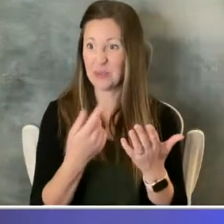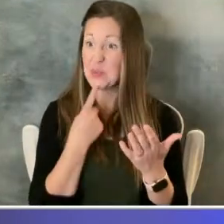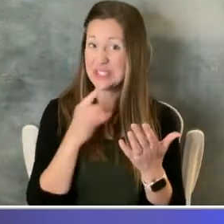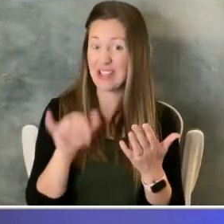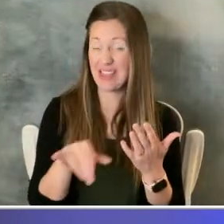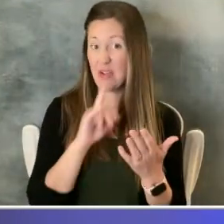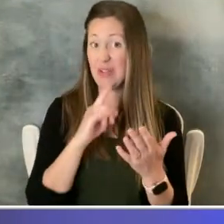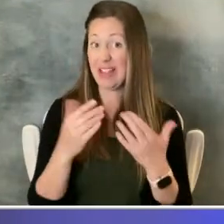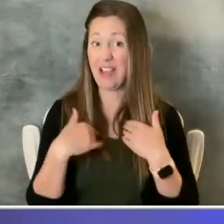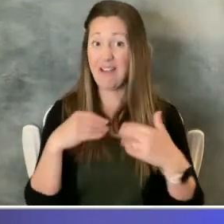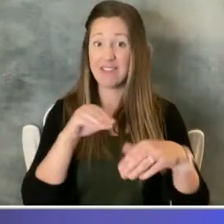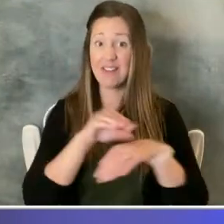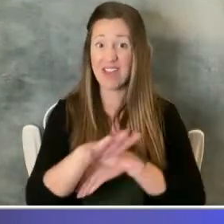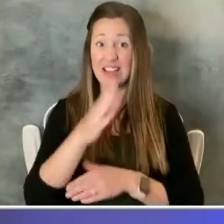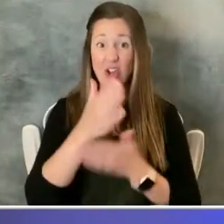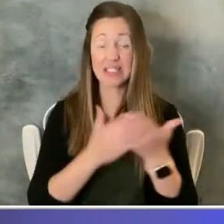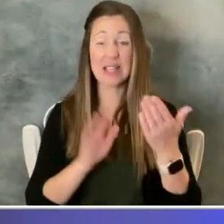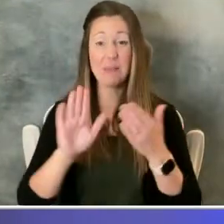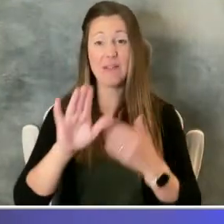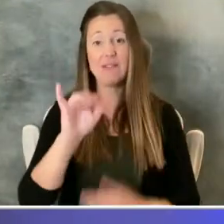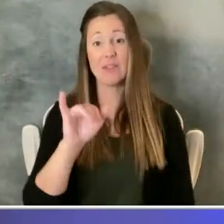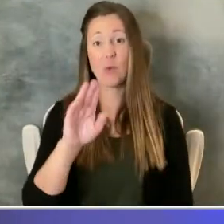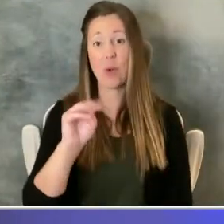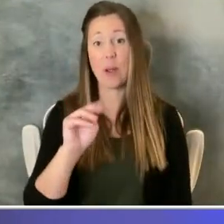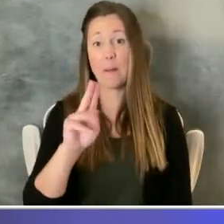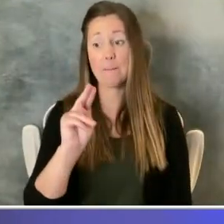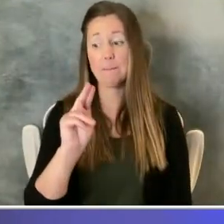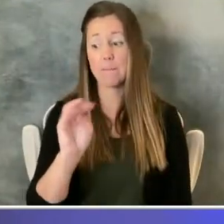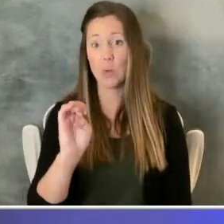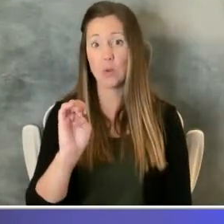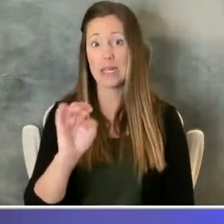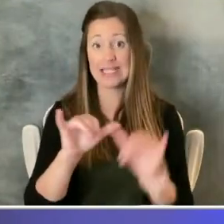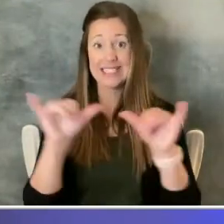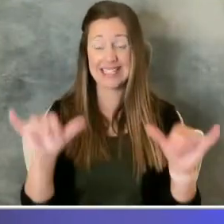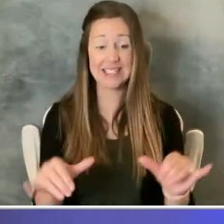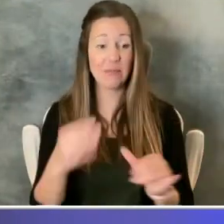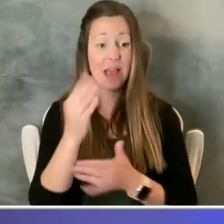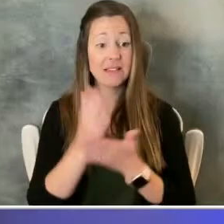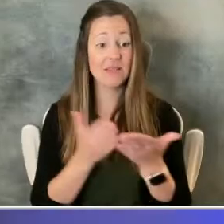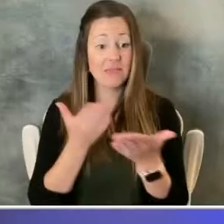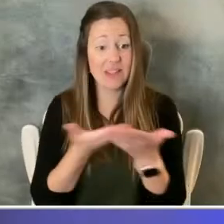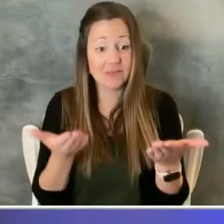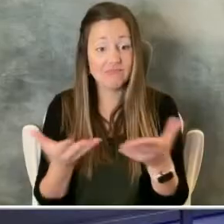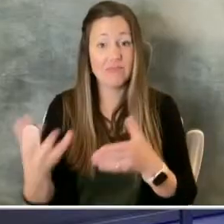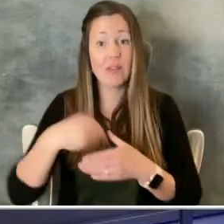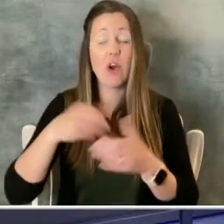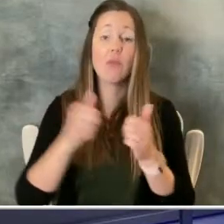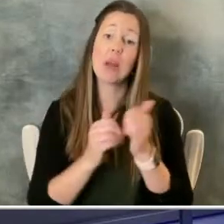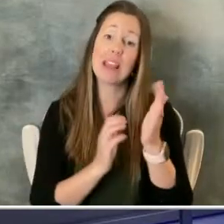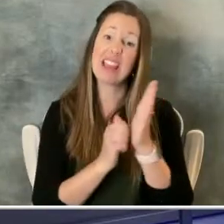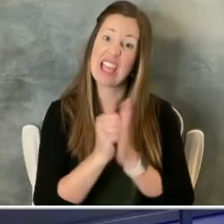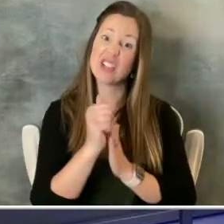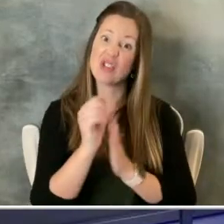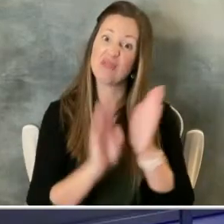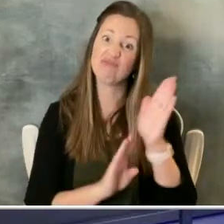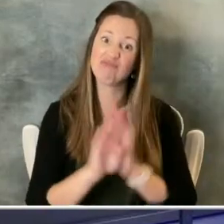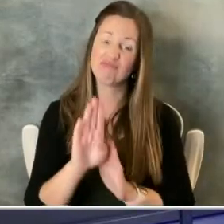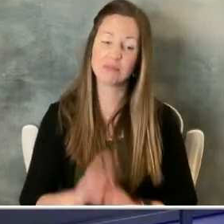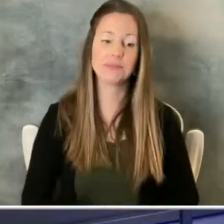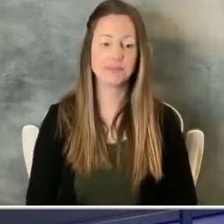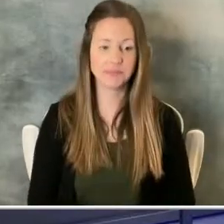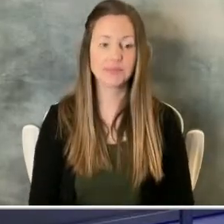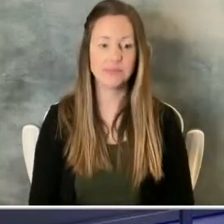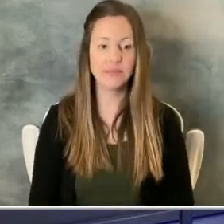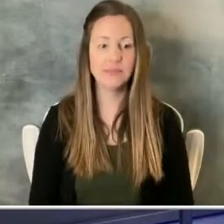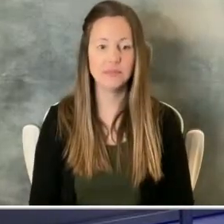the immunologic system and some of the factors that are involved with cancer progression. So I want to come back to those chemokines in a moment, but